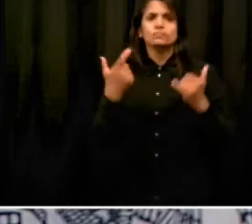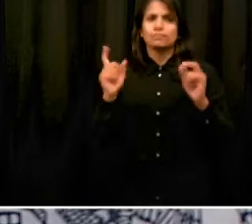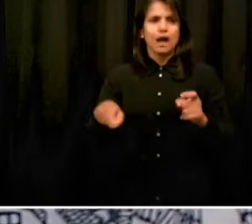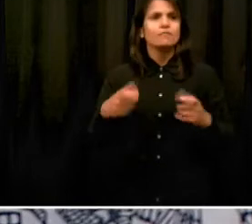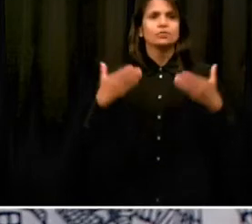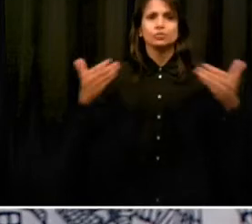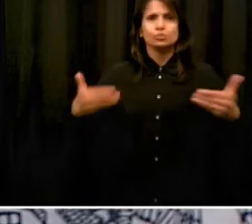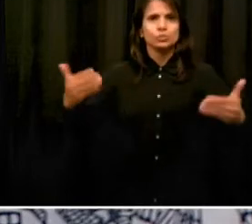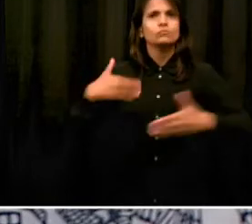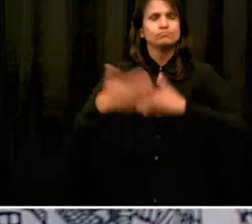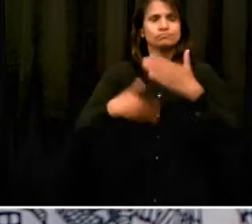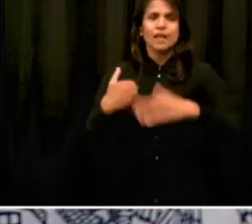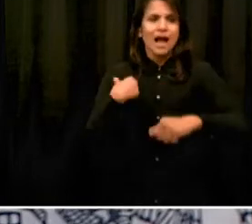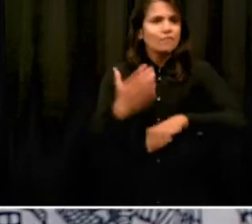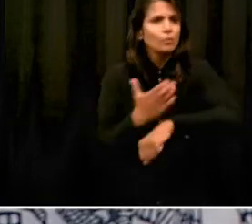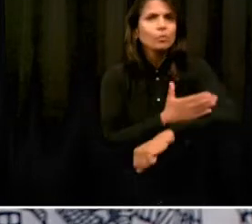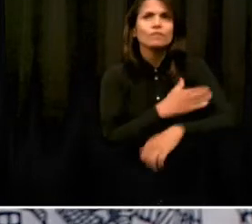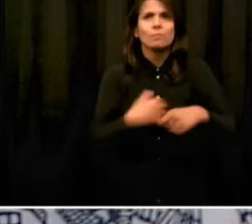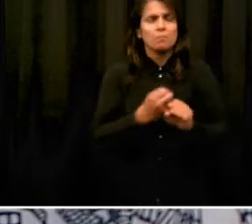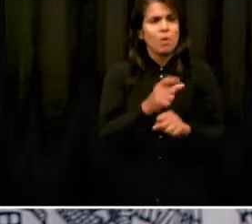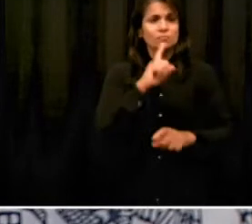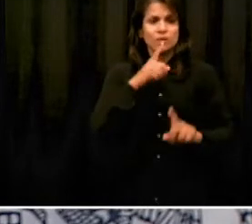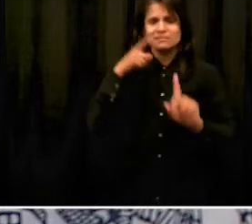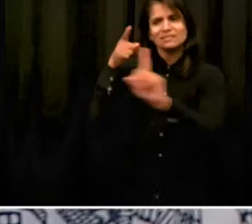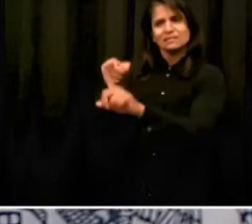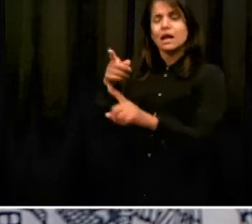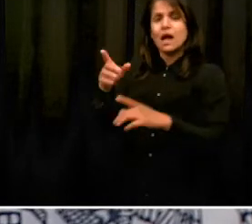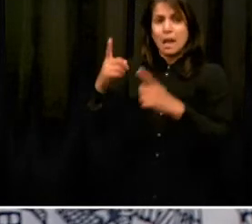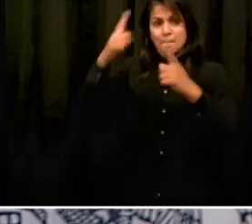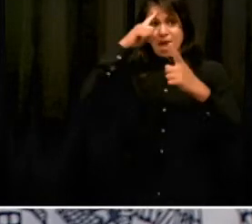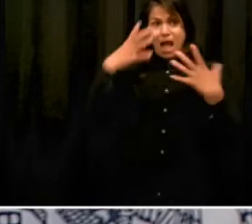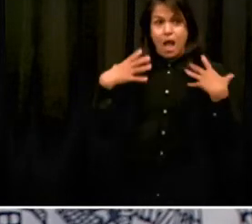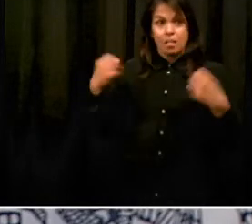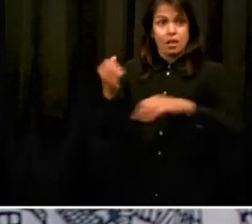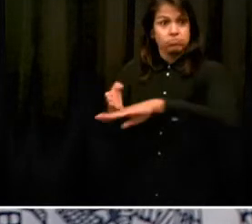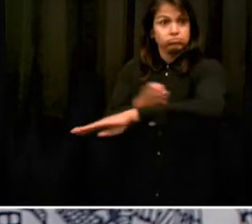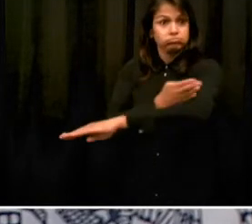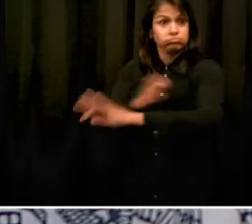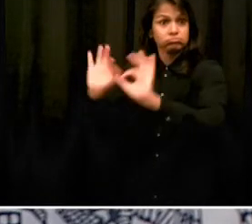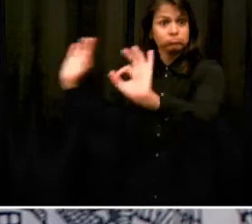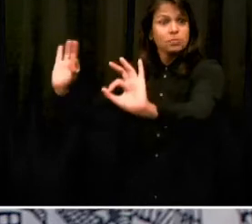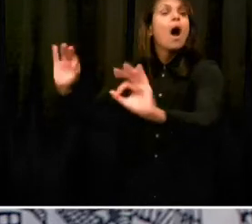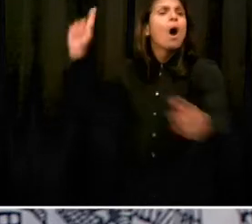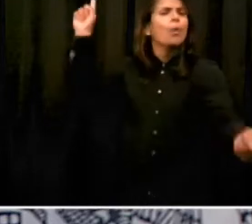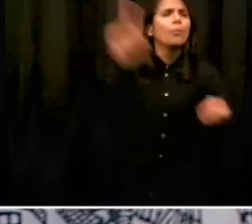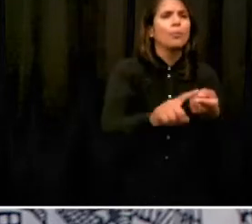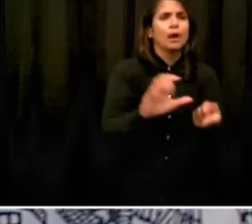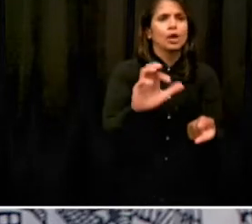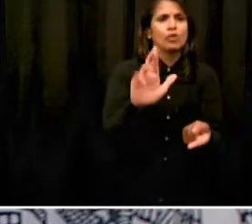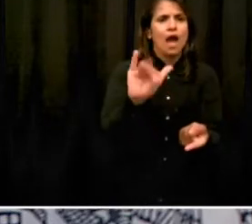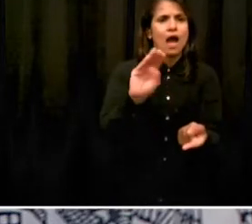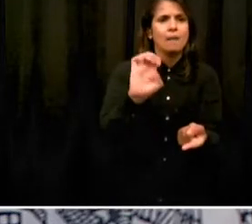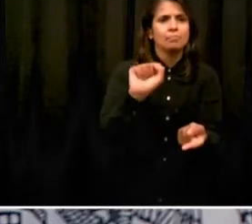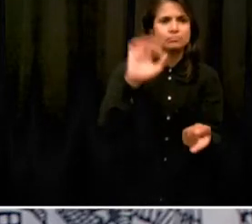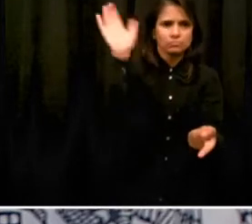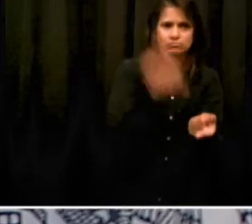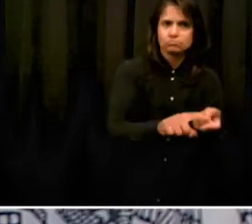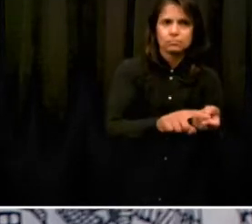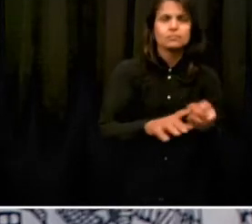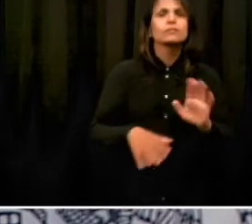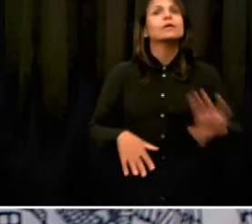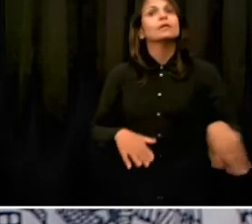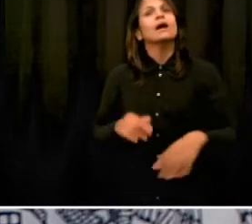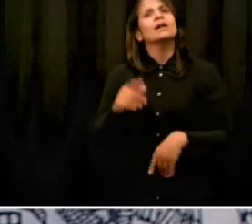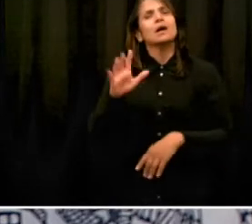criminal justice. But there's a long, long way to go. I think the point you're raising gets to, if we're really going